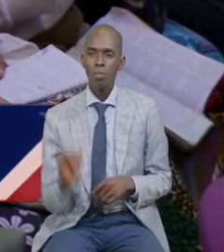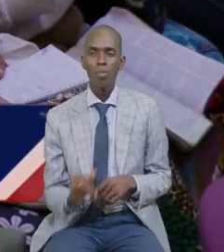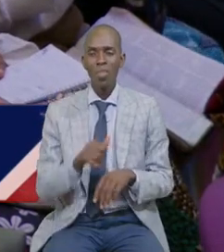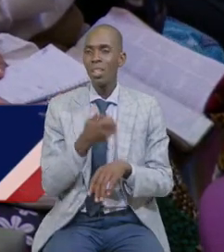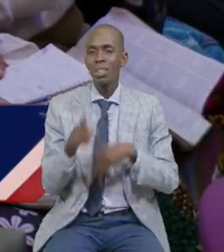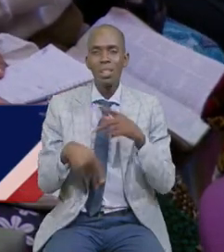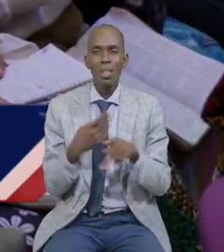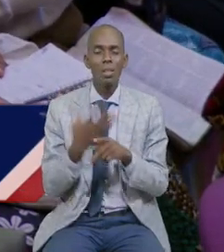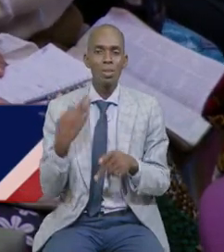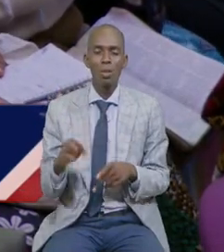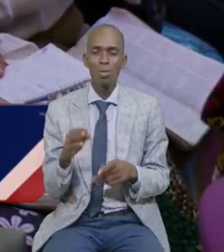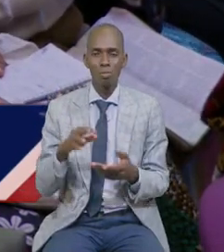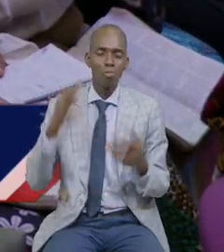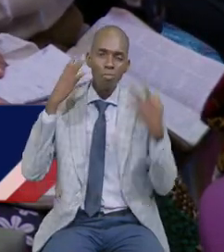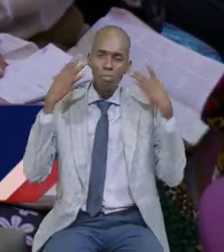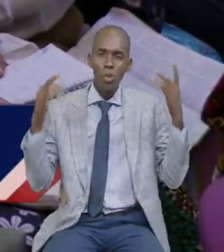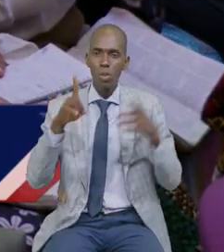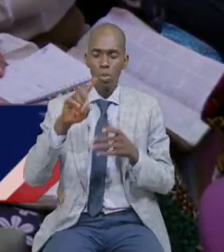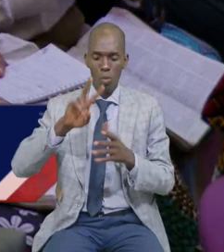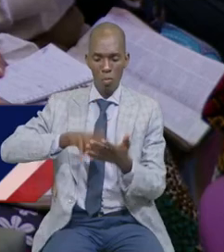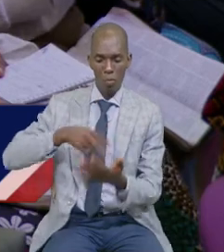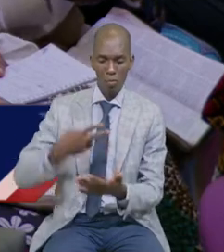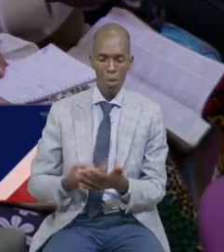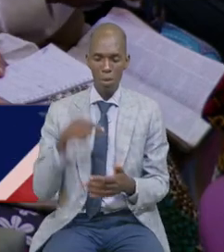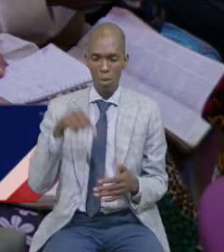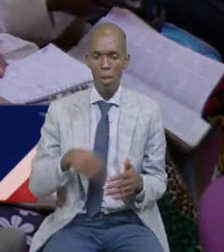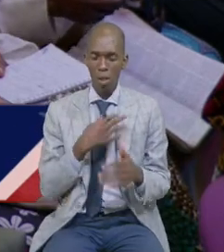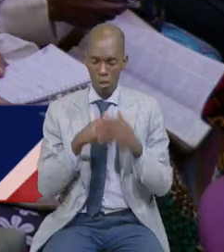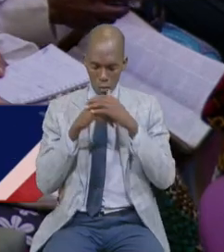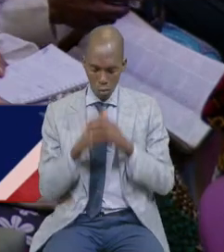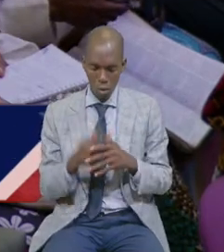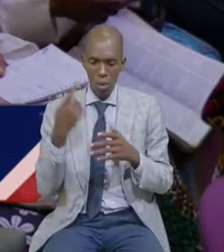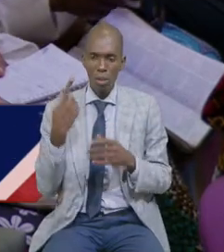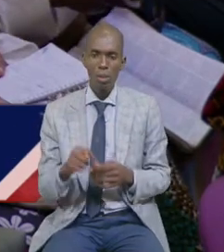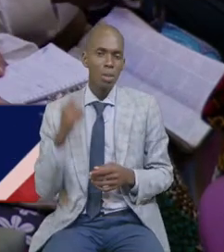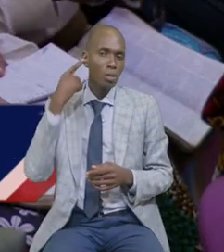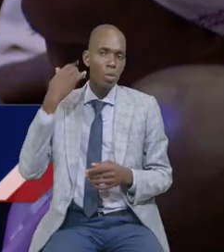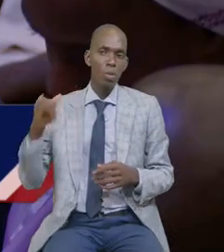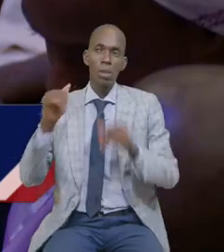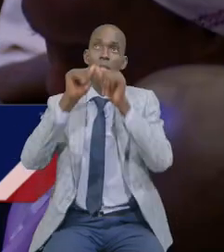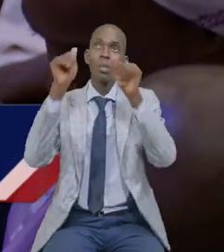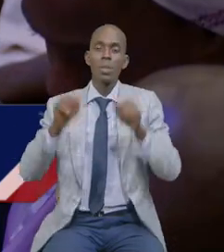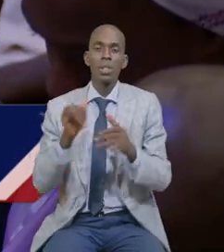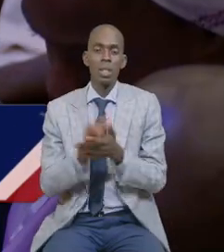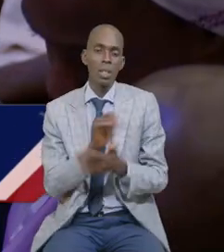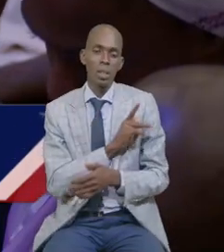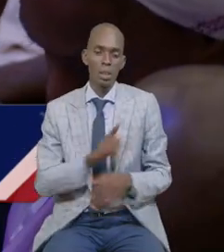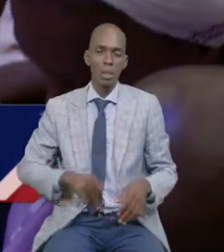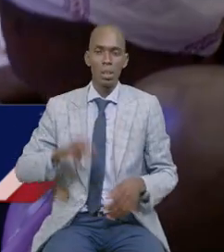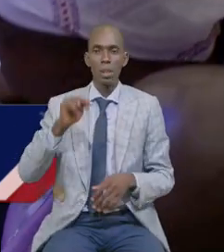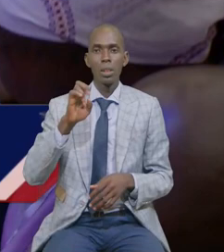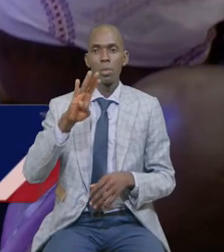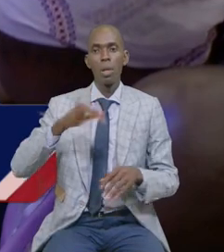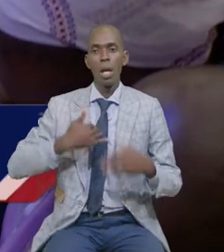and worship the golden image that Nebuchadnezzar the king has set up. Look at verse 6. In verse